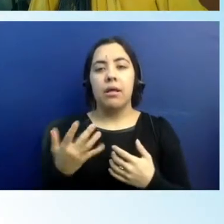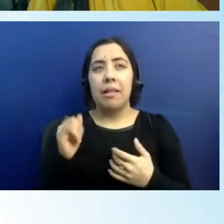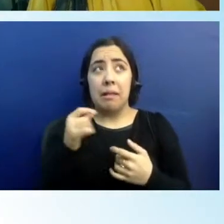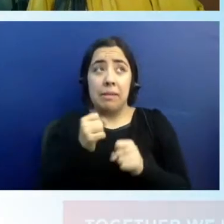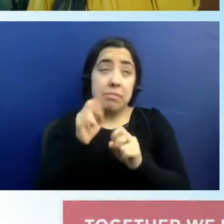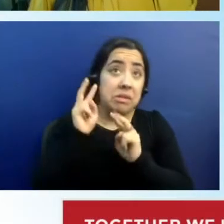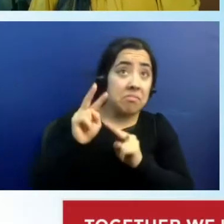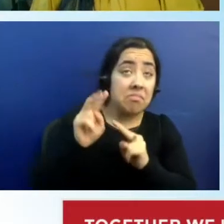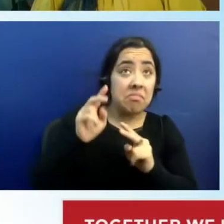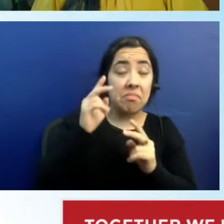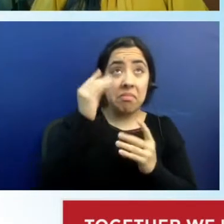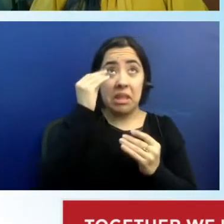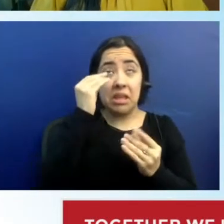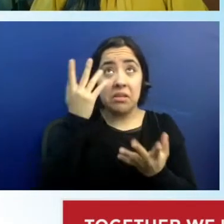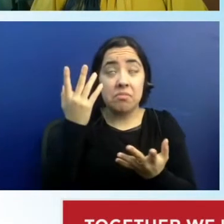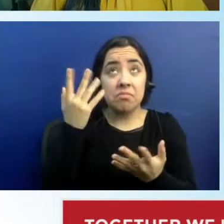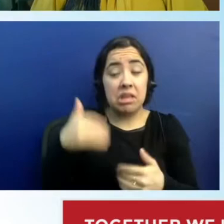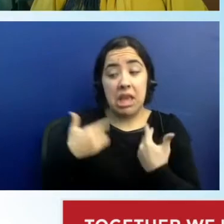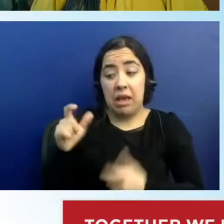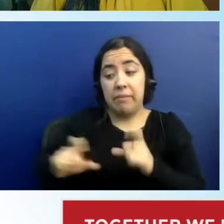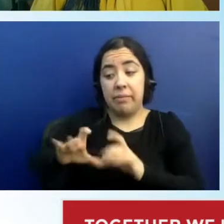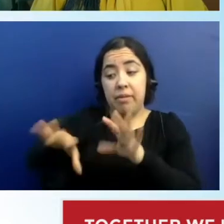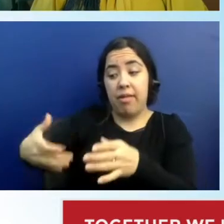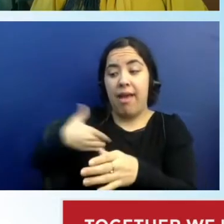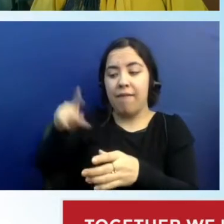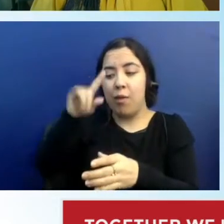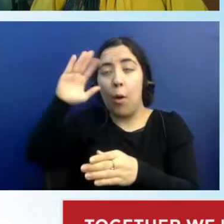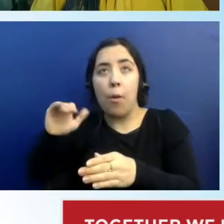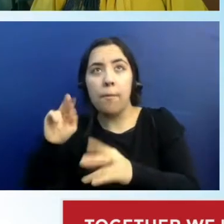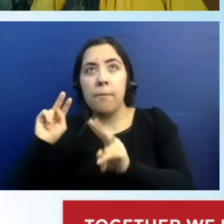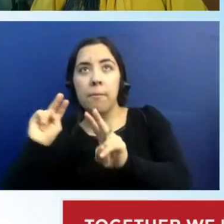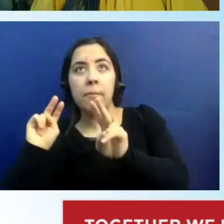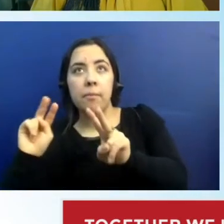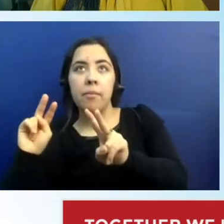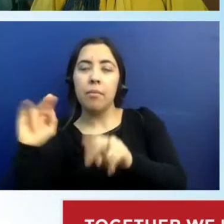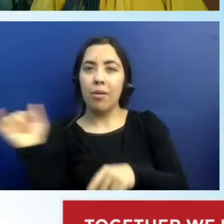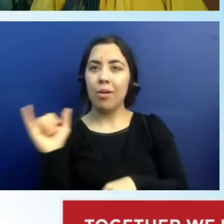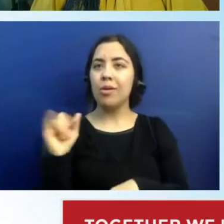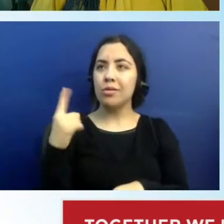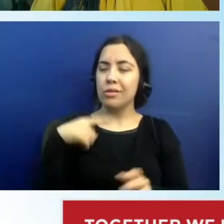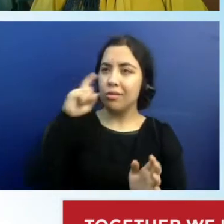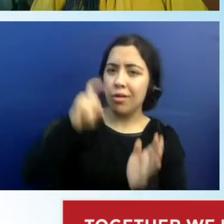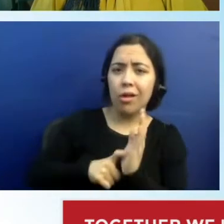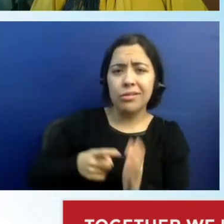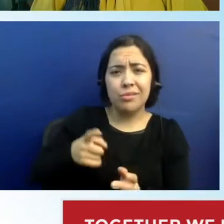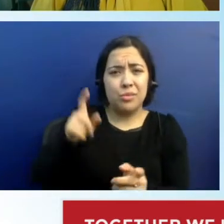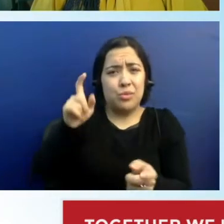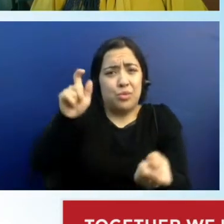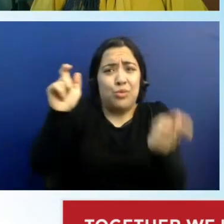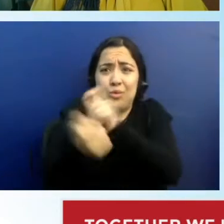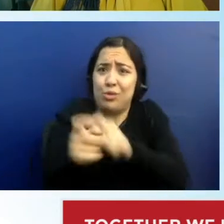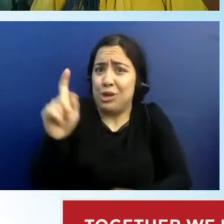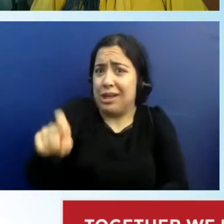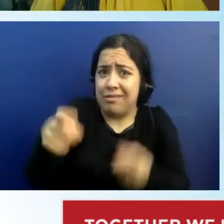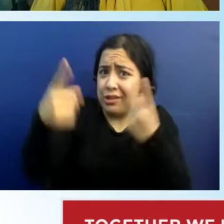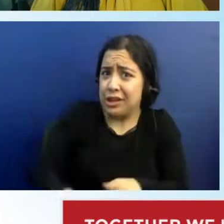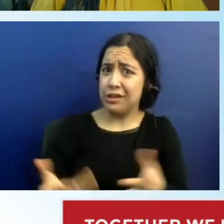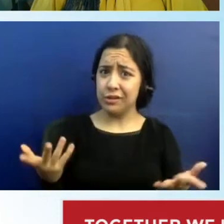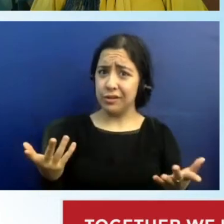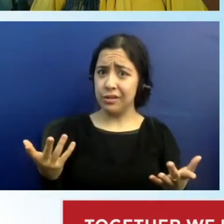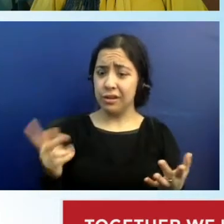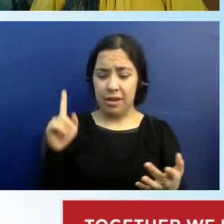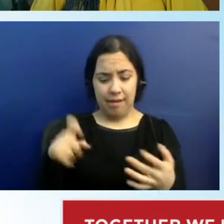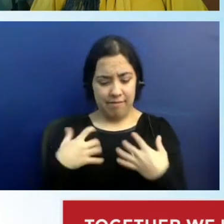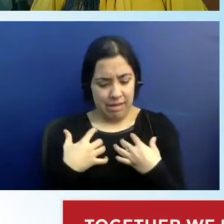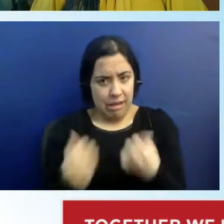and the promise, but also the acknowledgement, we need to change this. We need to heal because